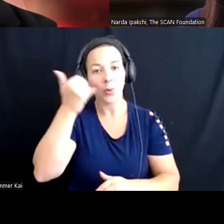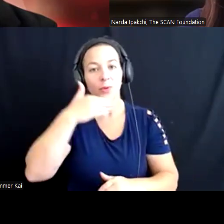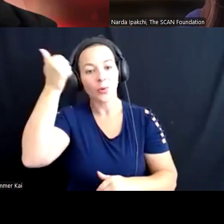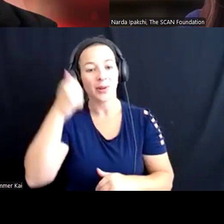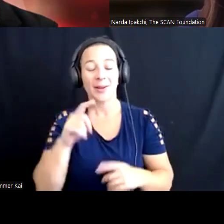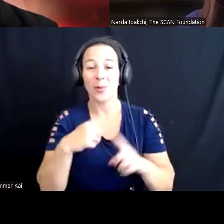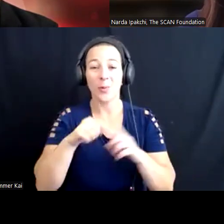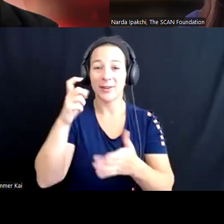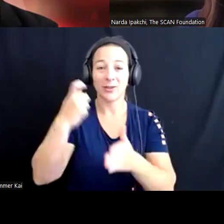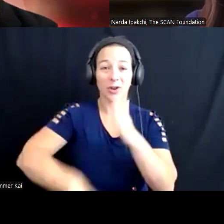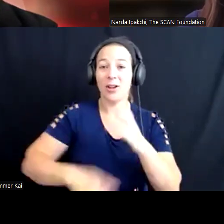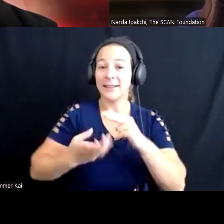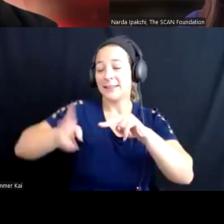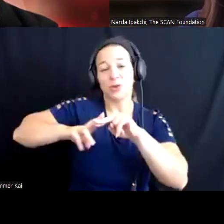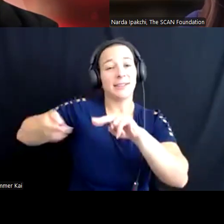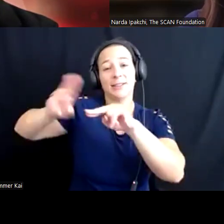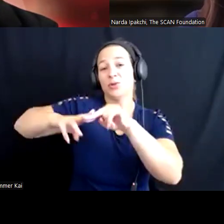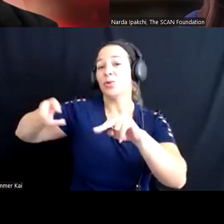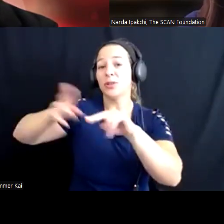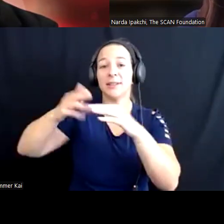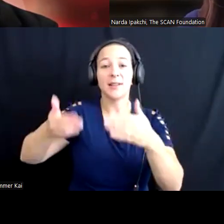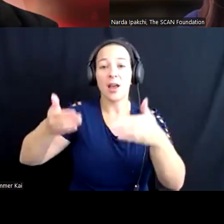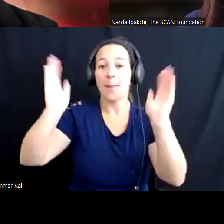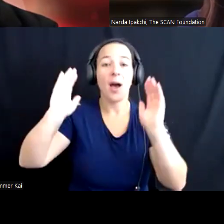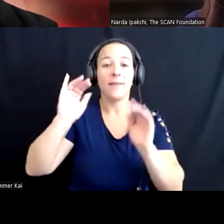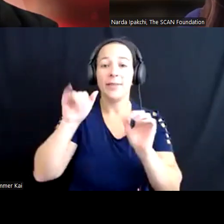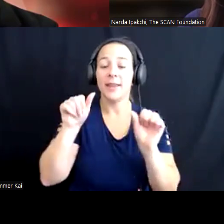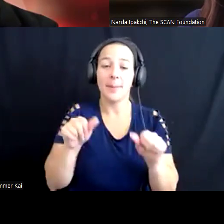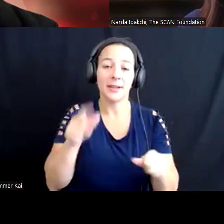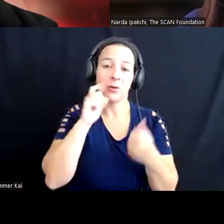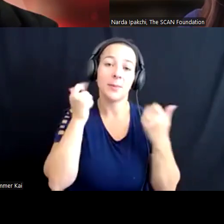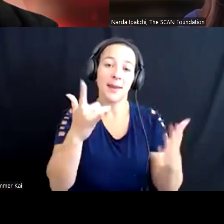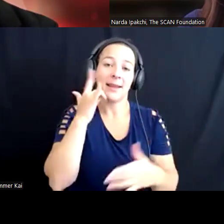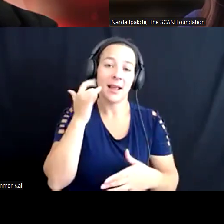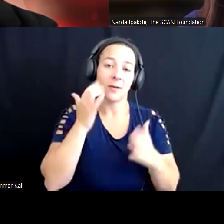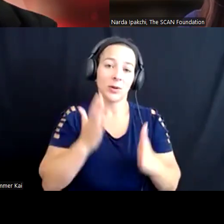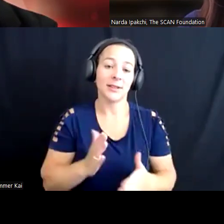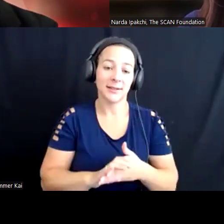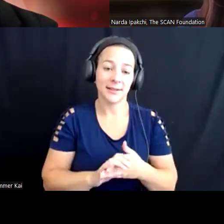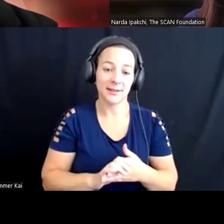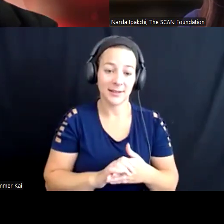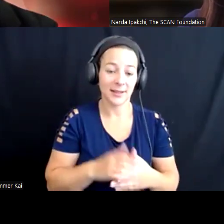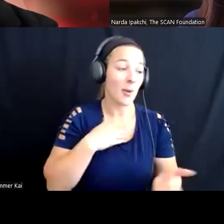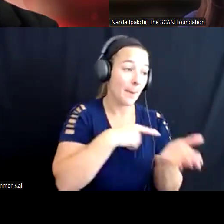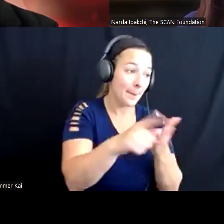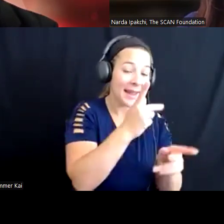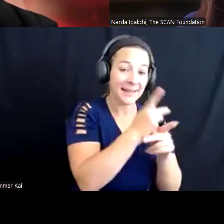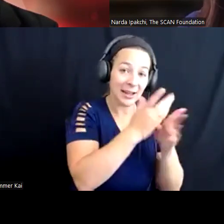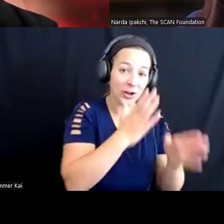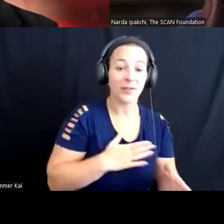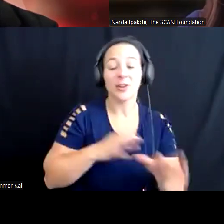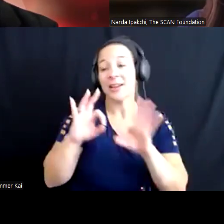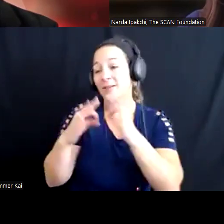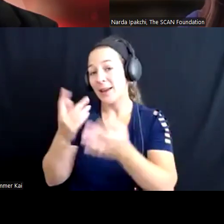the means of most Californians, and as the availability of both paid caregivers and family caregivers continues to